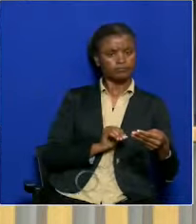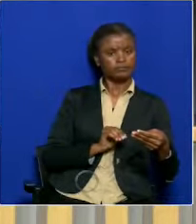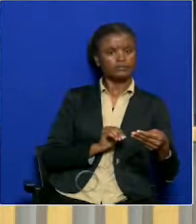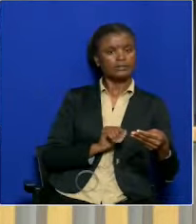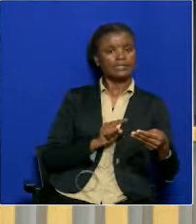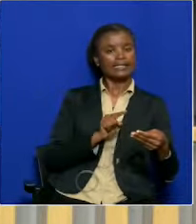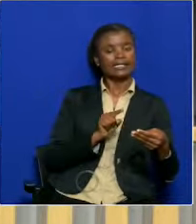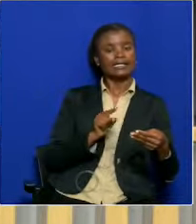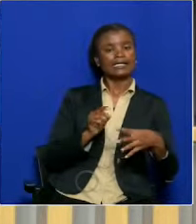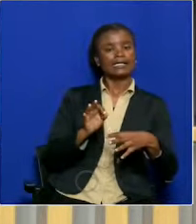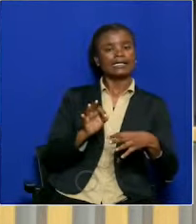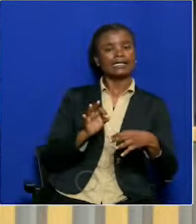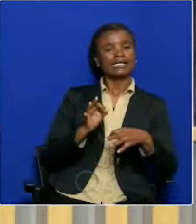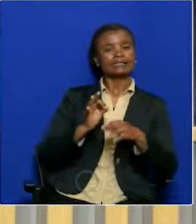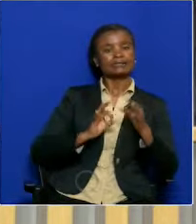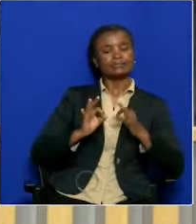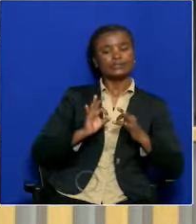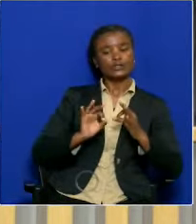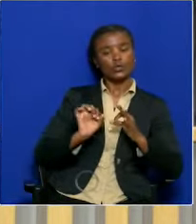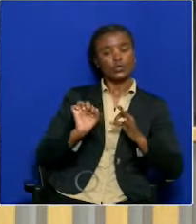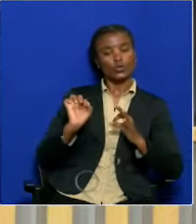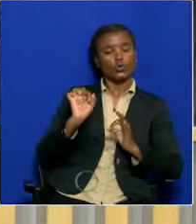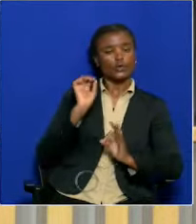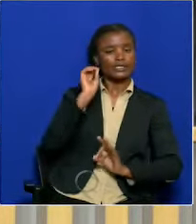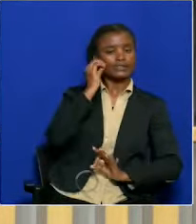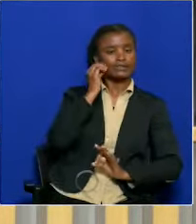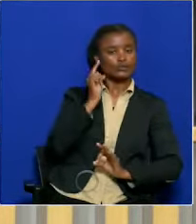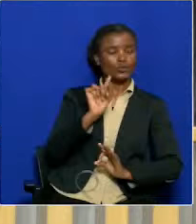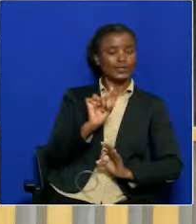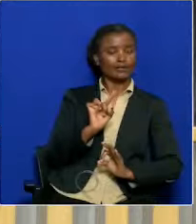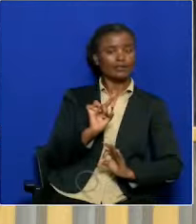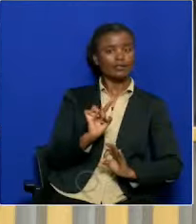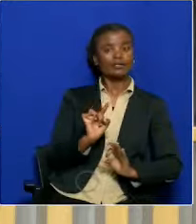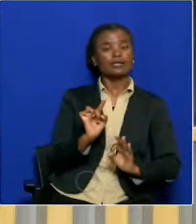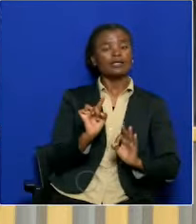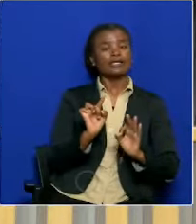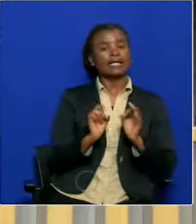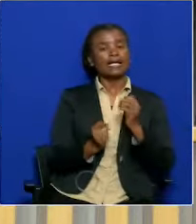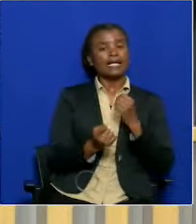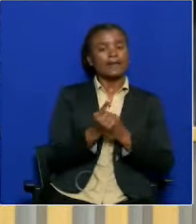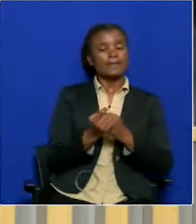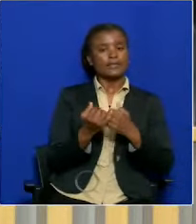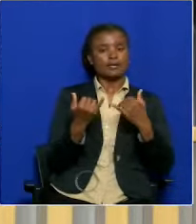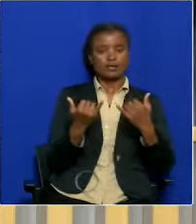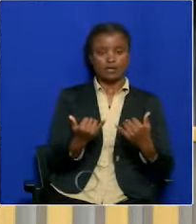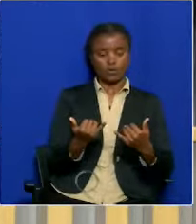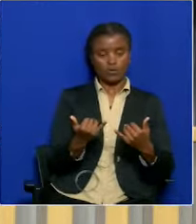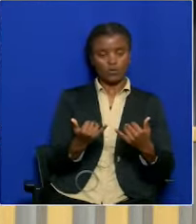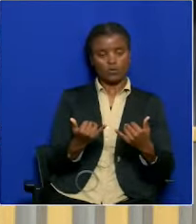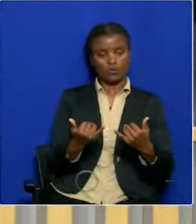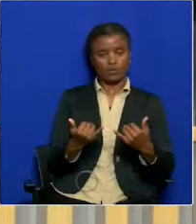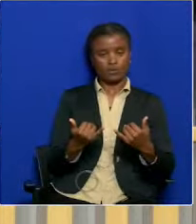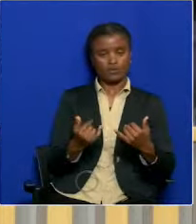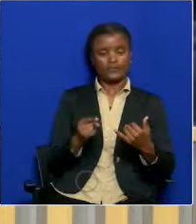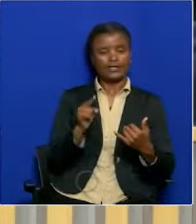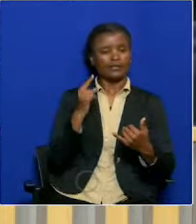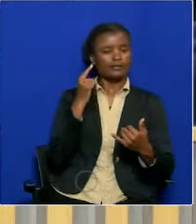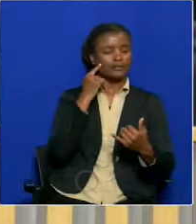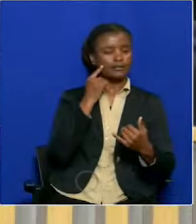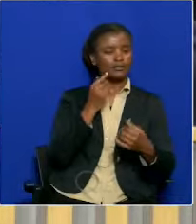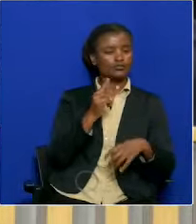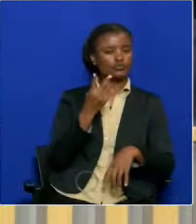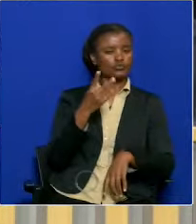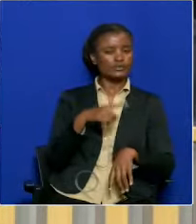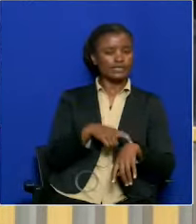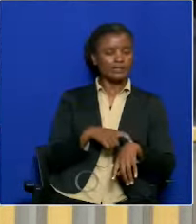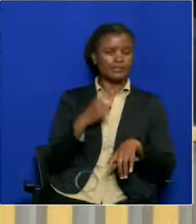current affairs. And at least twice, I think it's paragraph 108 and